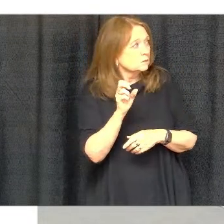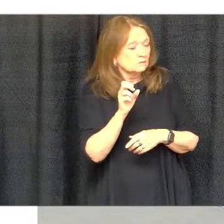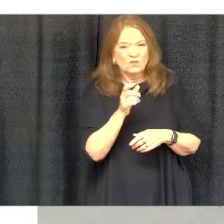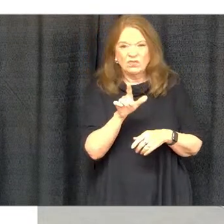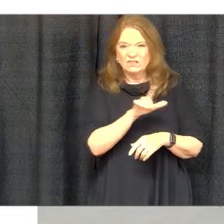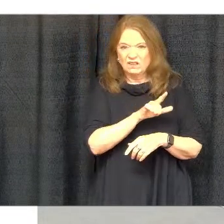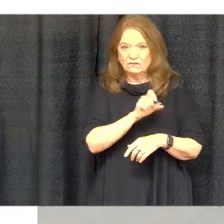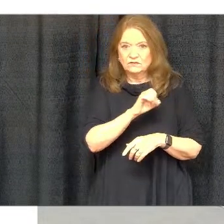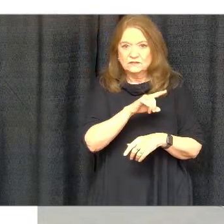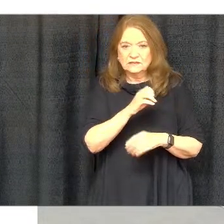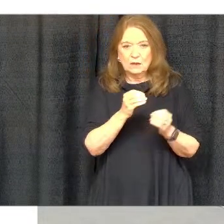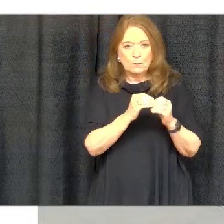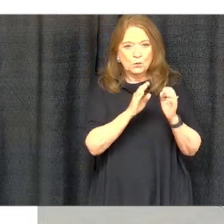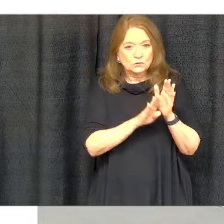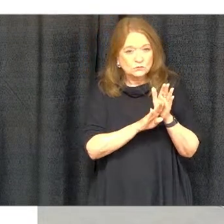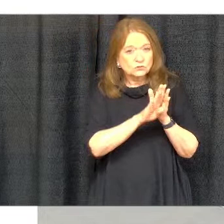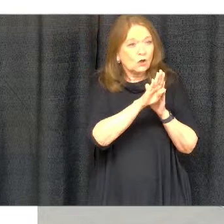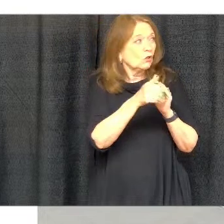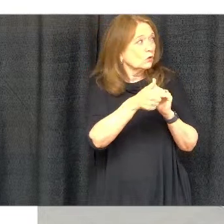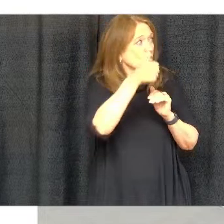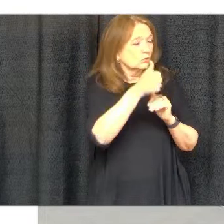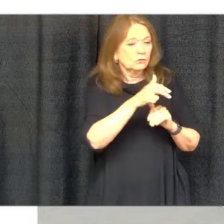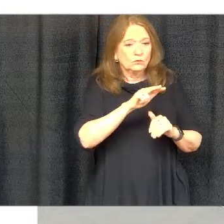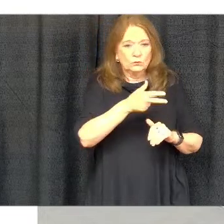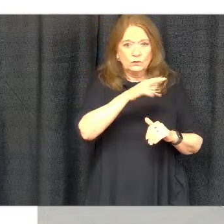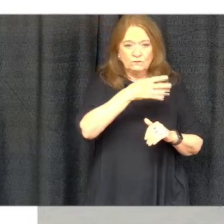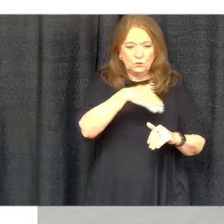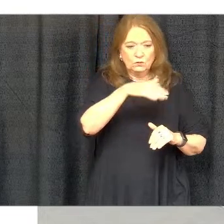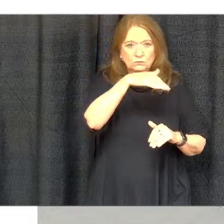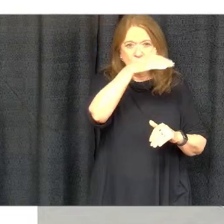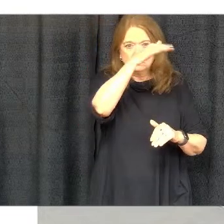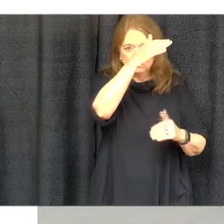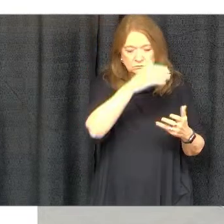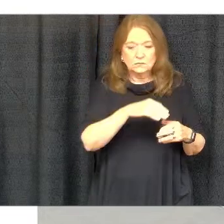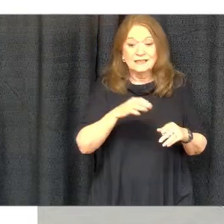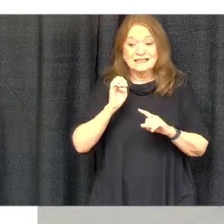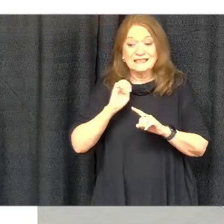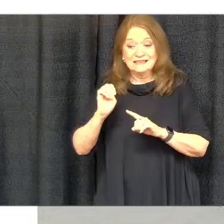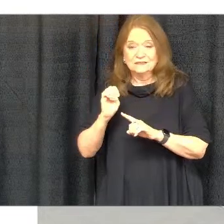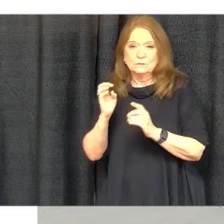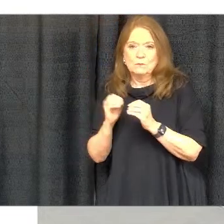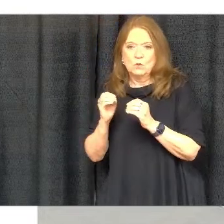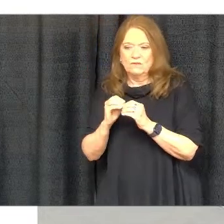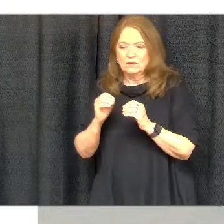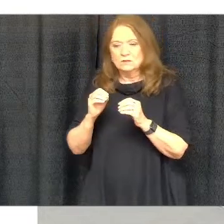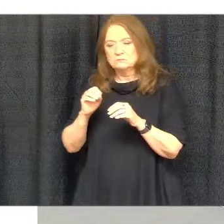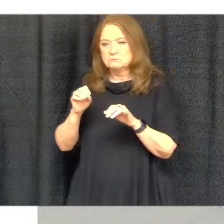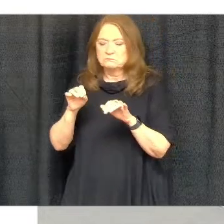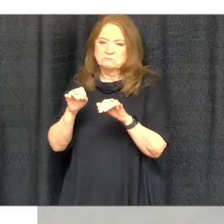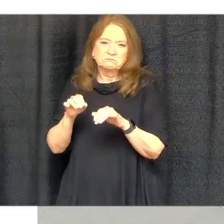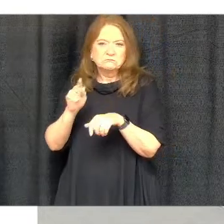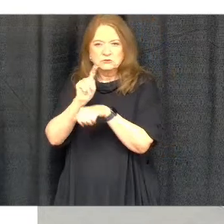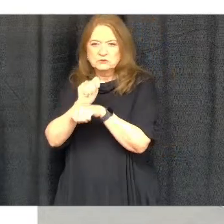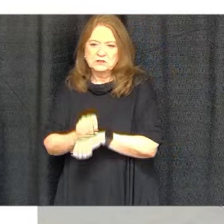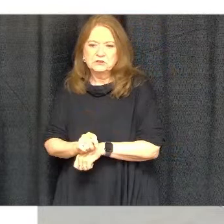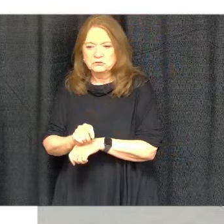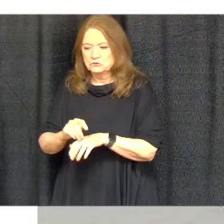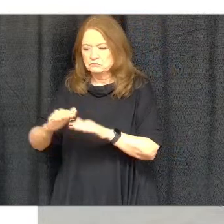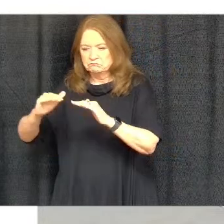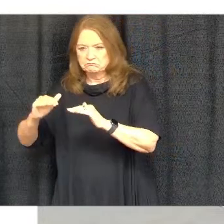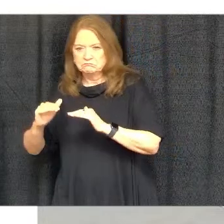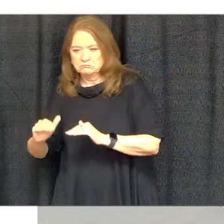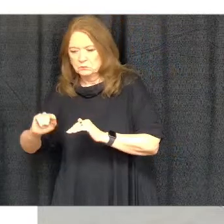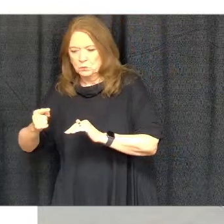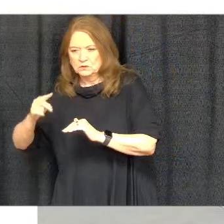more taller, 3 and 4 story buildings for the most part. The east side would be more of a traditional mall setting of 1 and 2